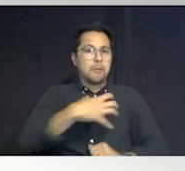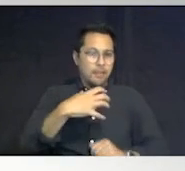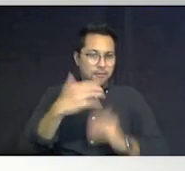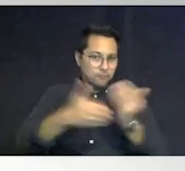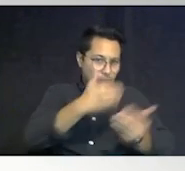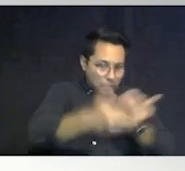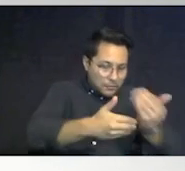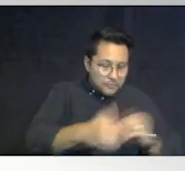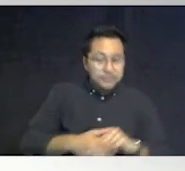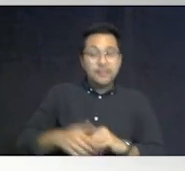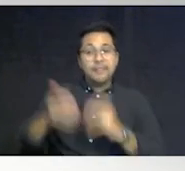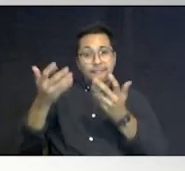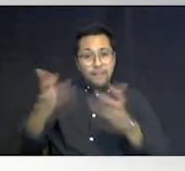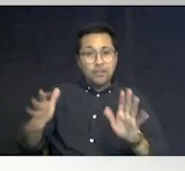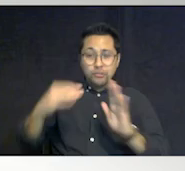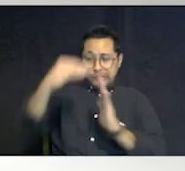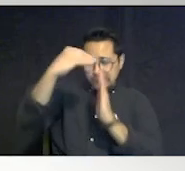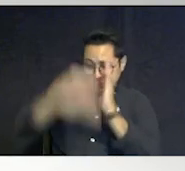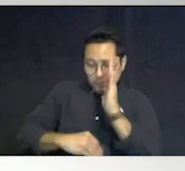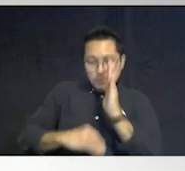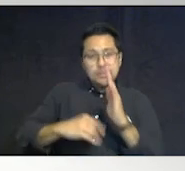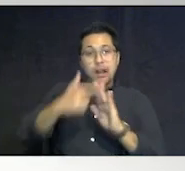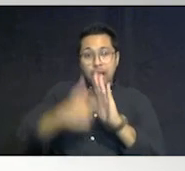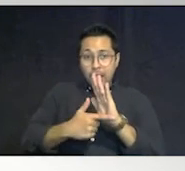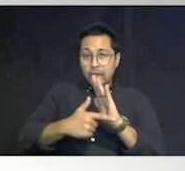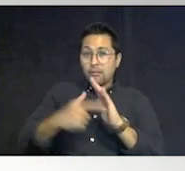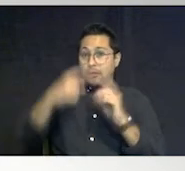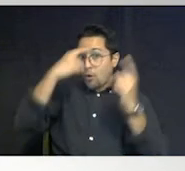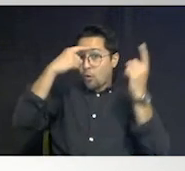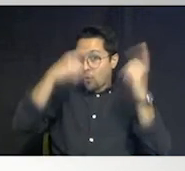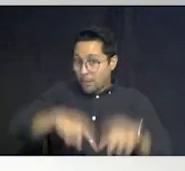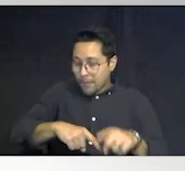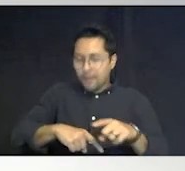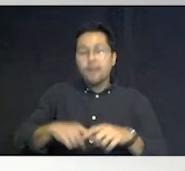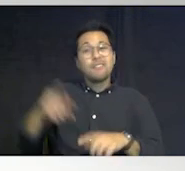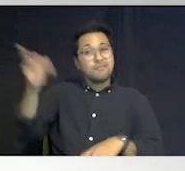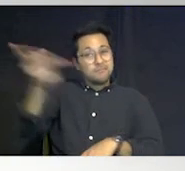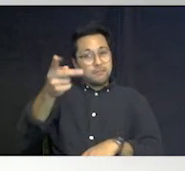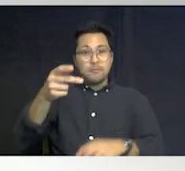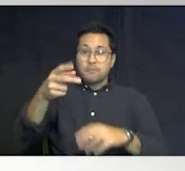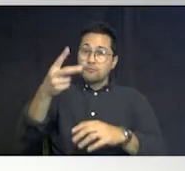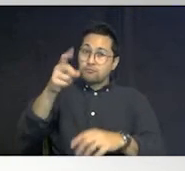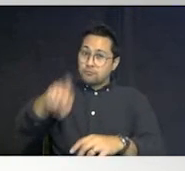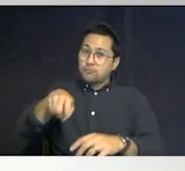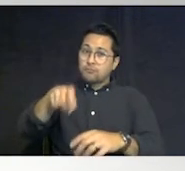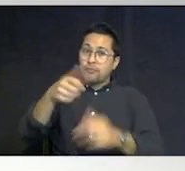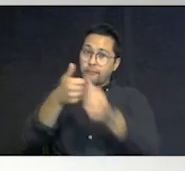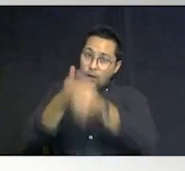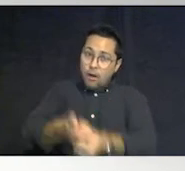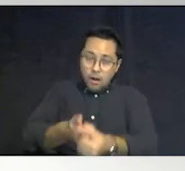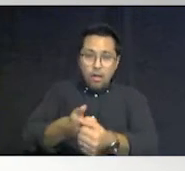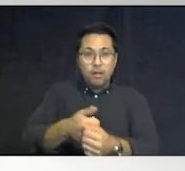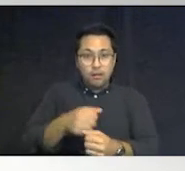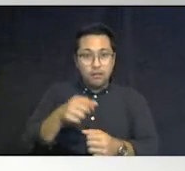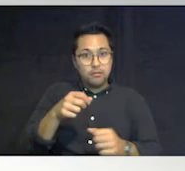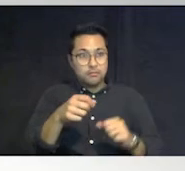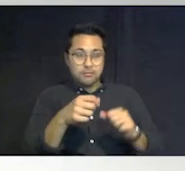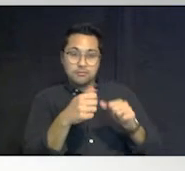both parties have executed a legally binding mediation agreement, the parties are bound by that agreement, and that agreement is enforceable in